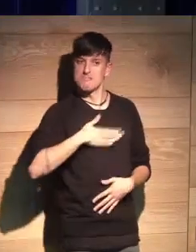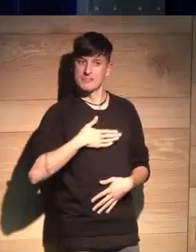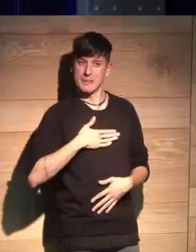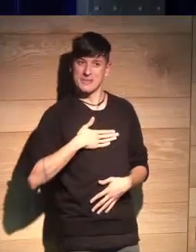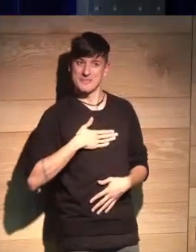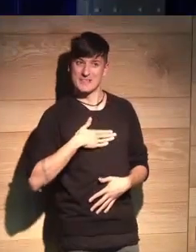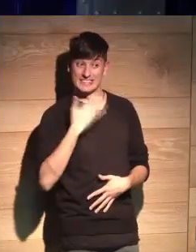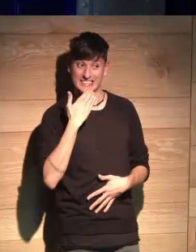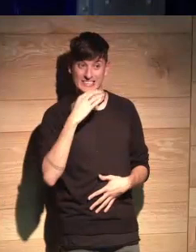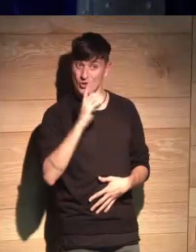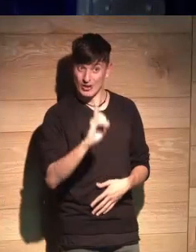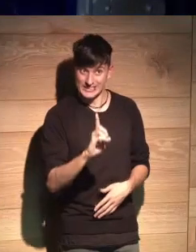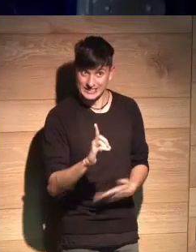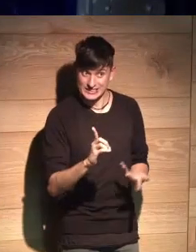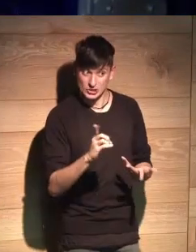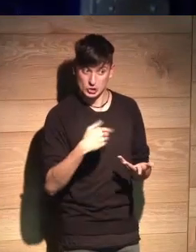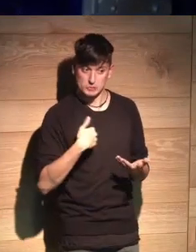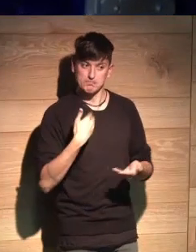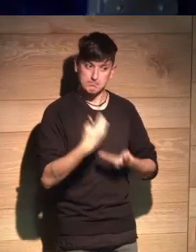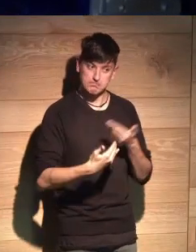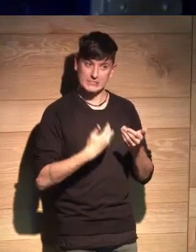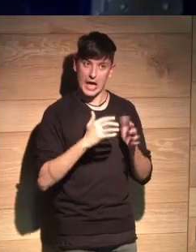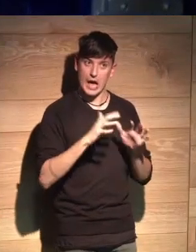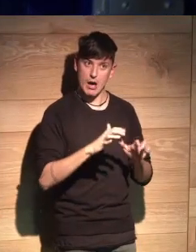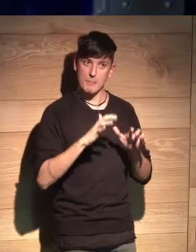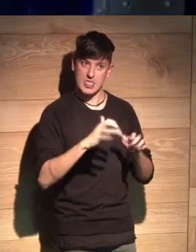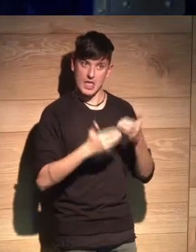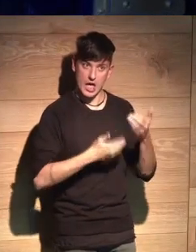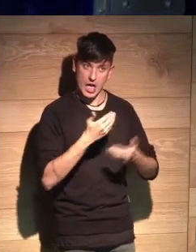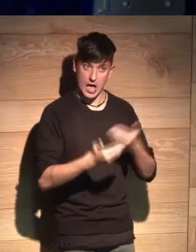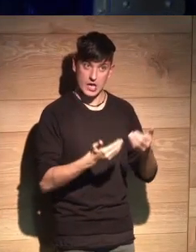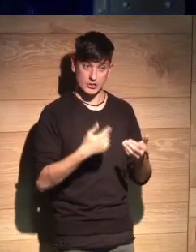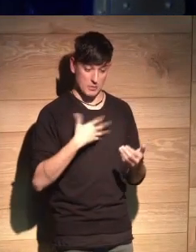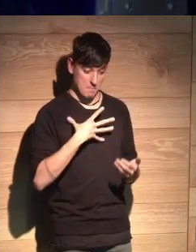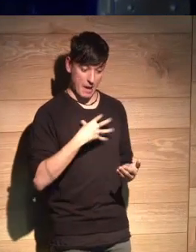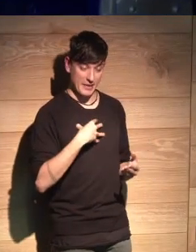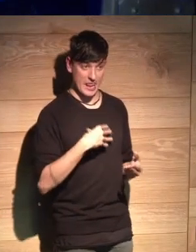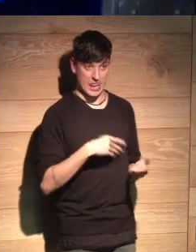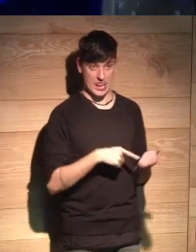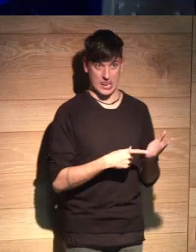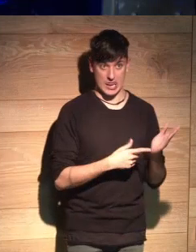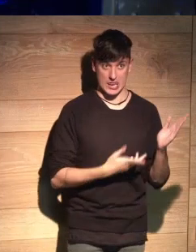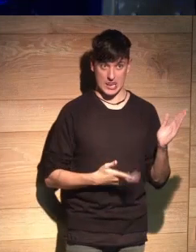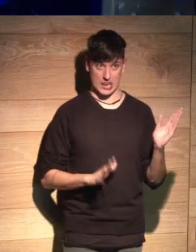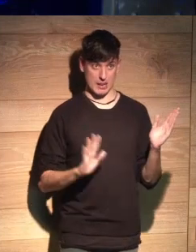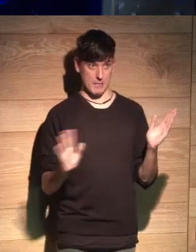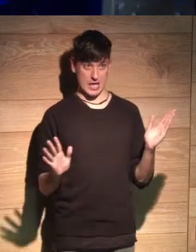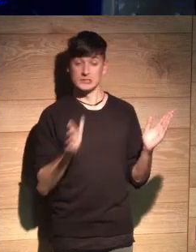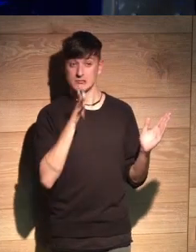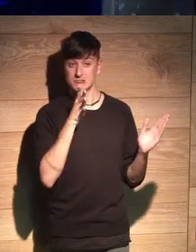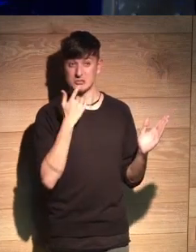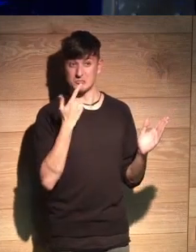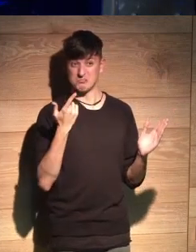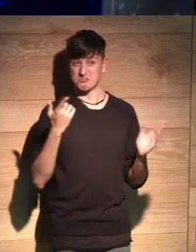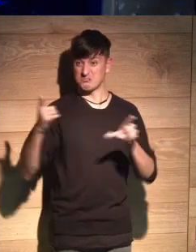this is going to be for me. And if it is not, I will learn something on the way. I just brought this piece of paper because I